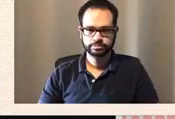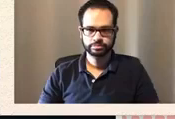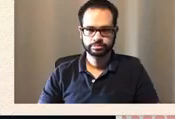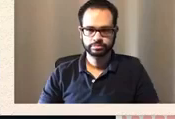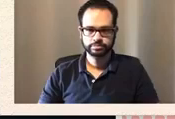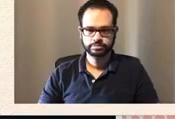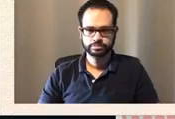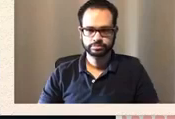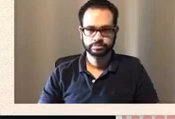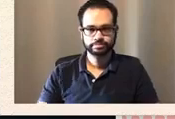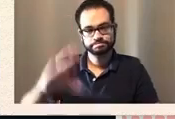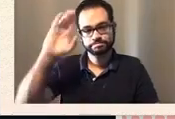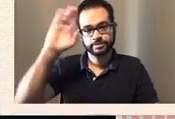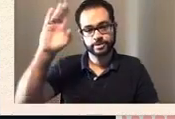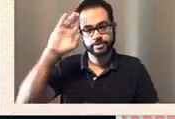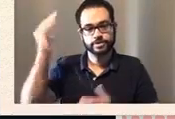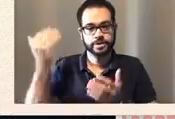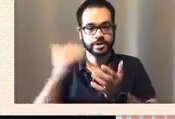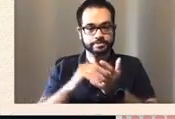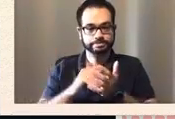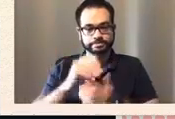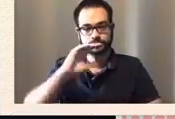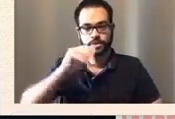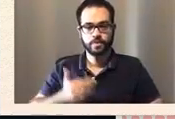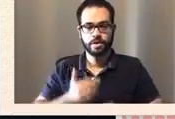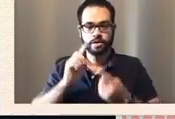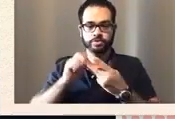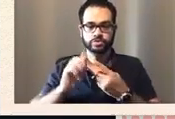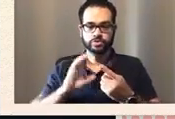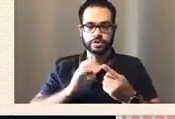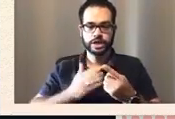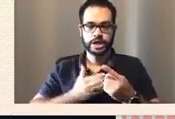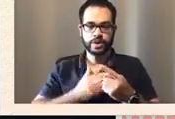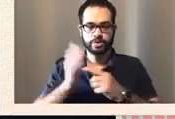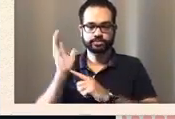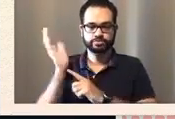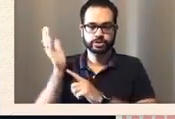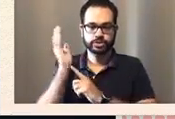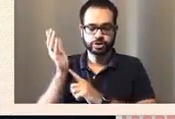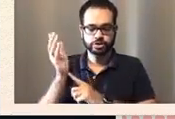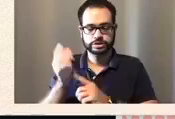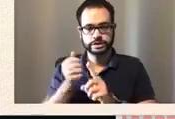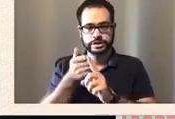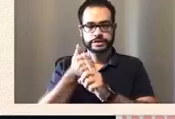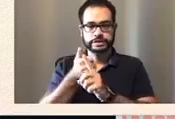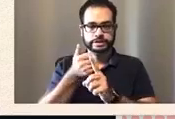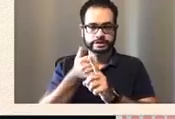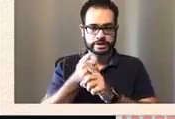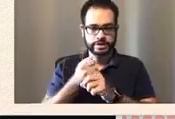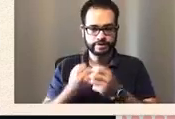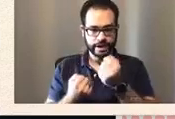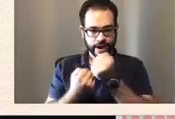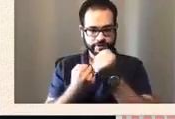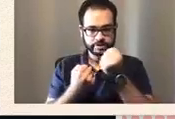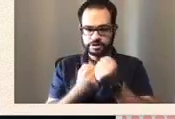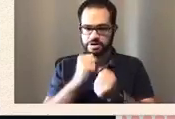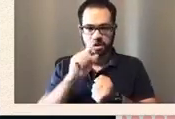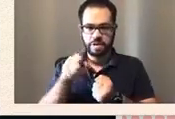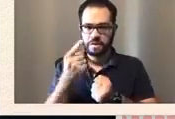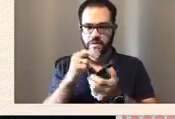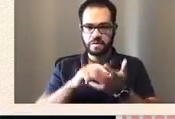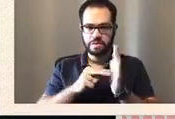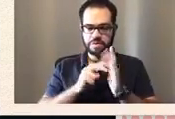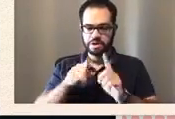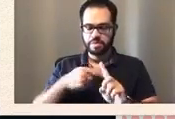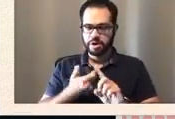Hello again, and welcome to our presentation, Self-Advocacy Isn't Just About Ourselves, a guide to speaking up for